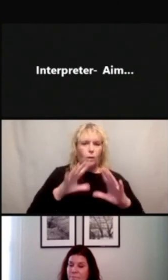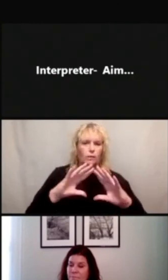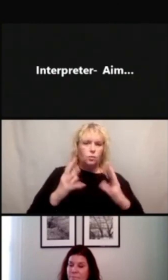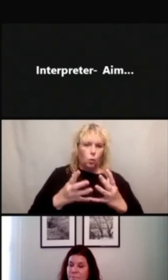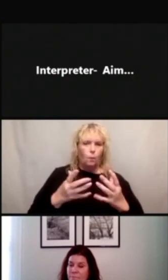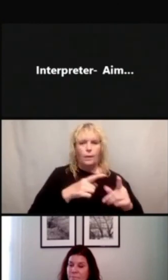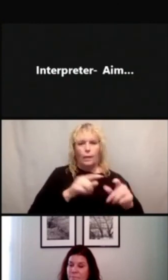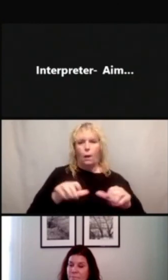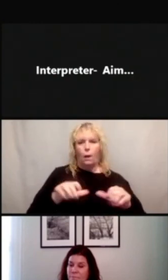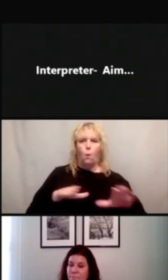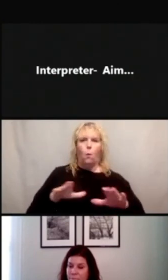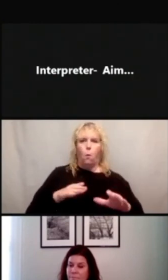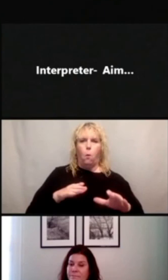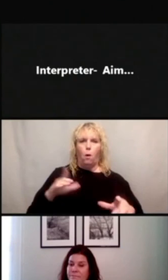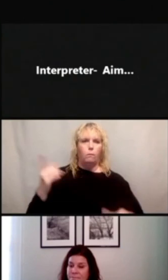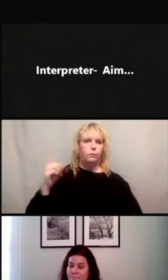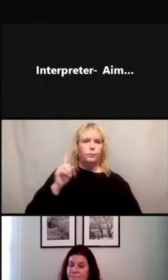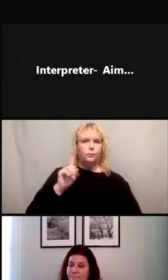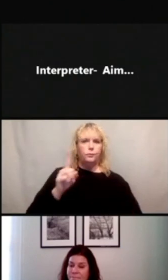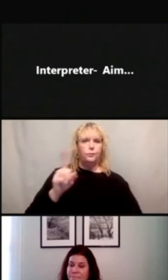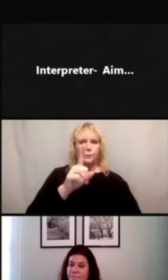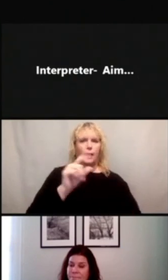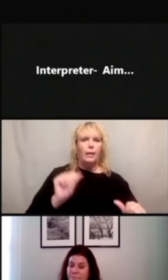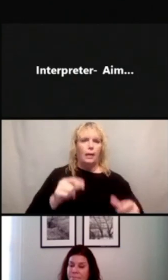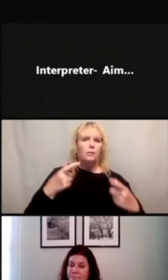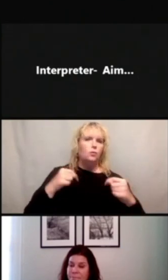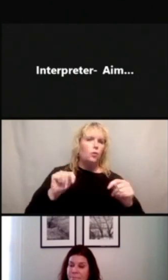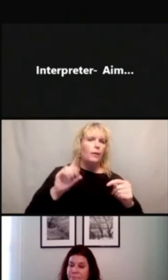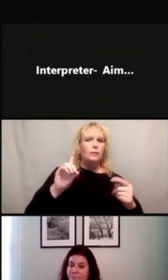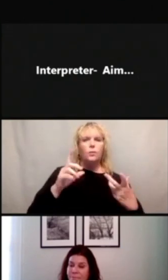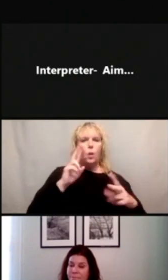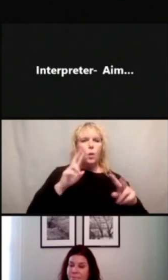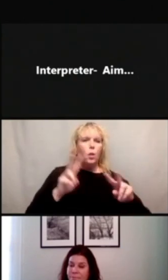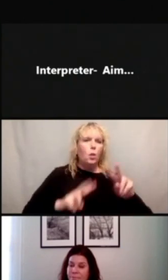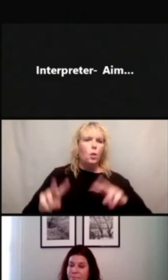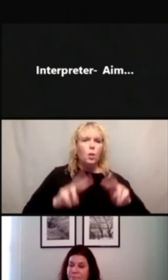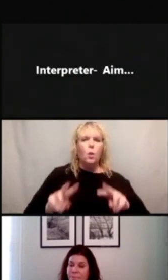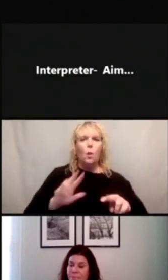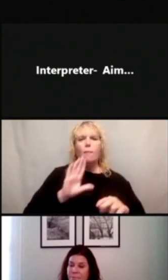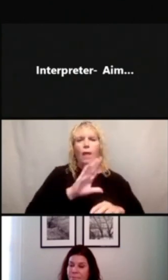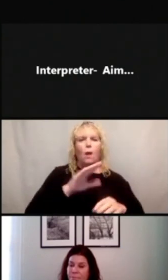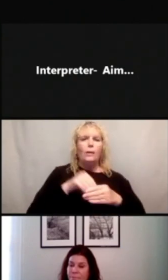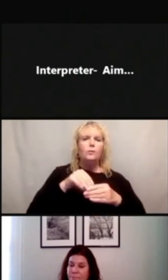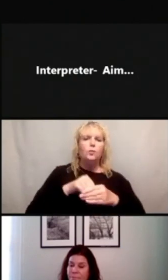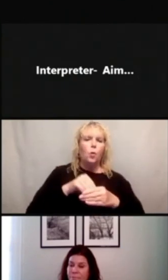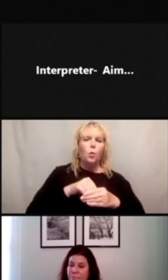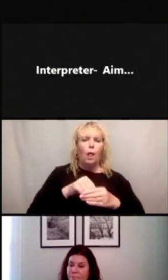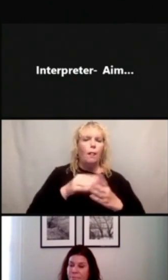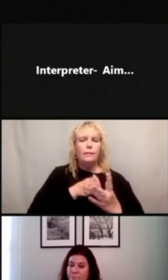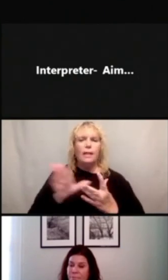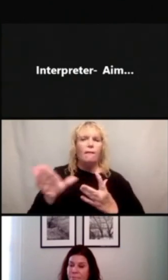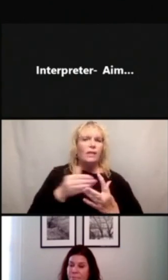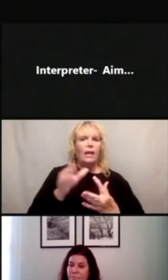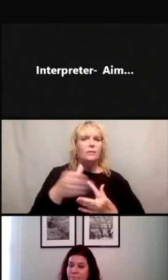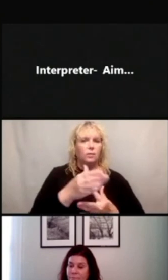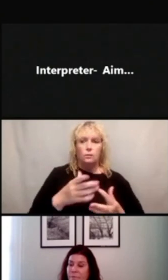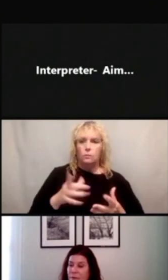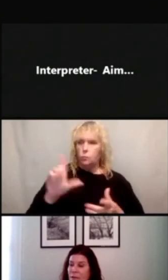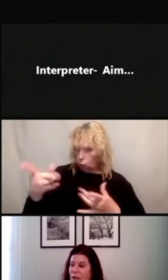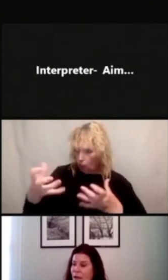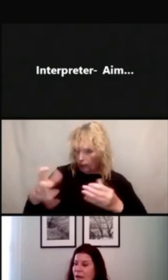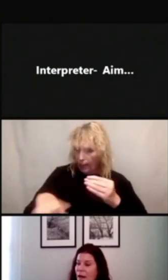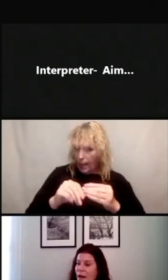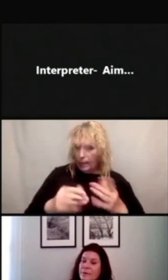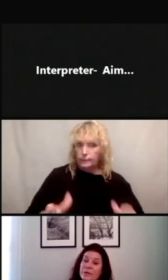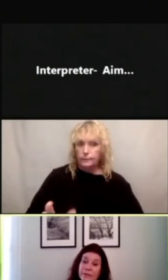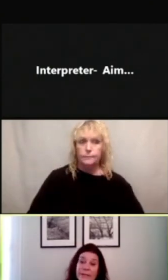people walk through their facilities and kind of try to, look at their internal navigation and things of that nature. Anything you want to add to that,